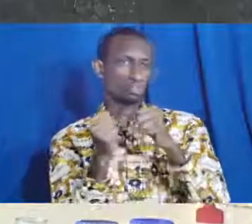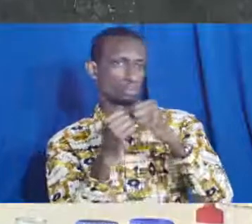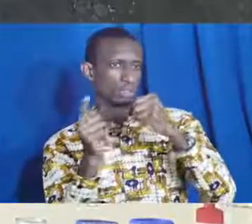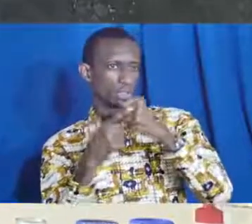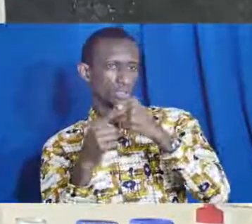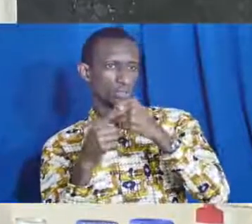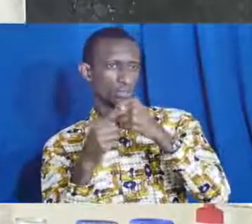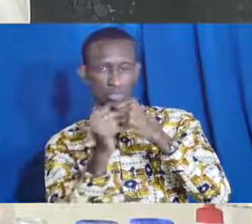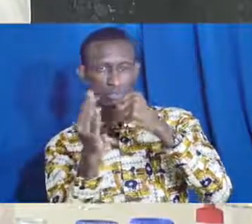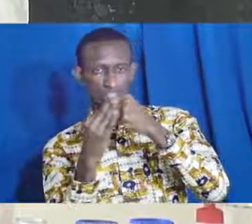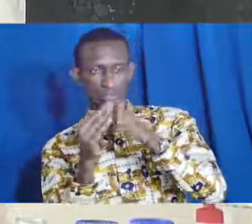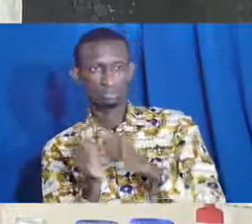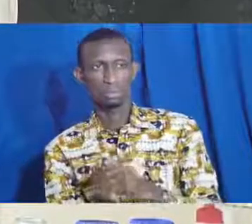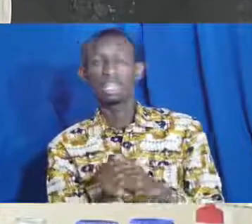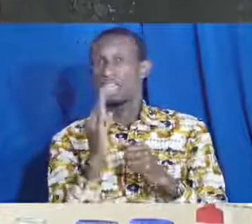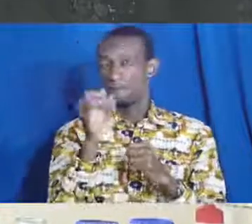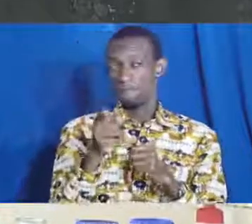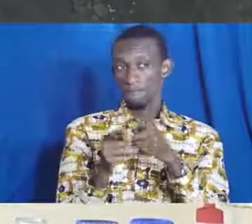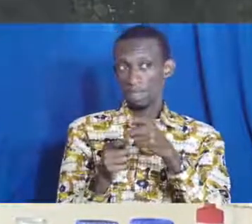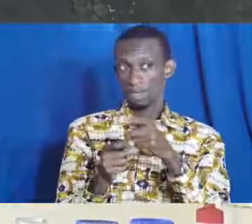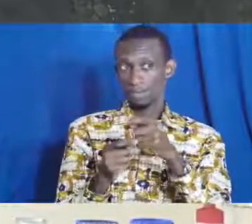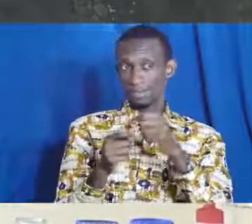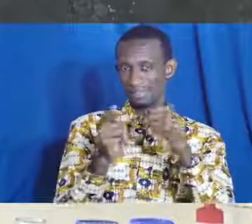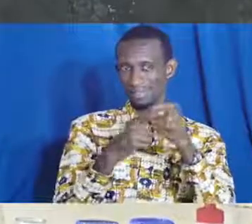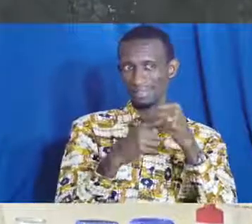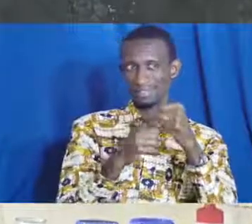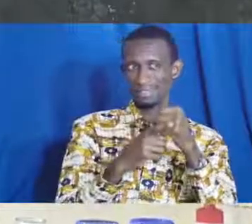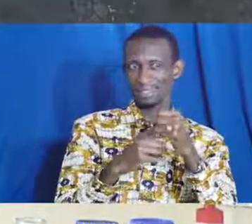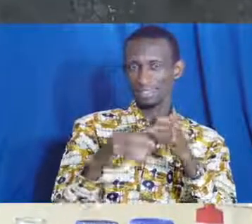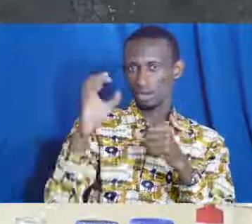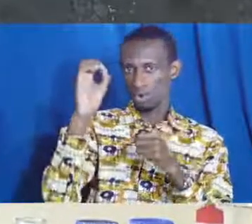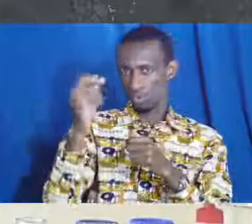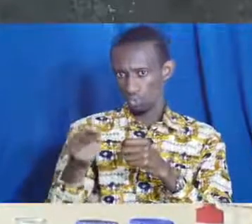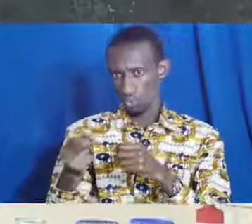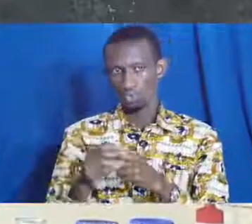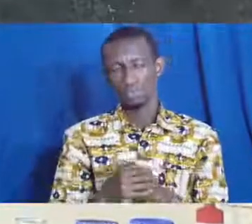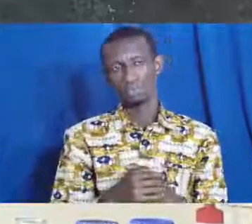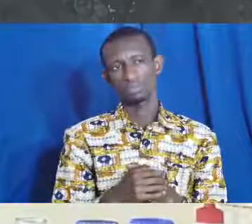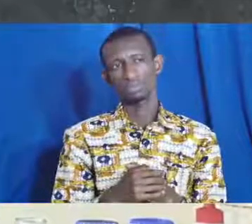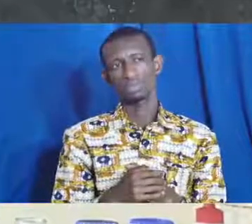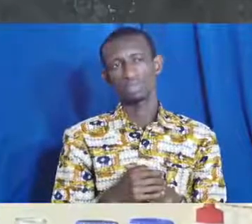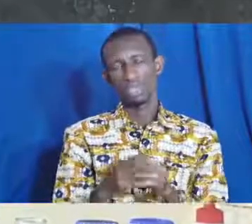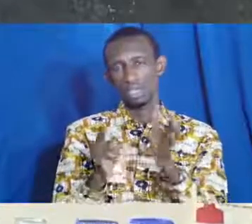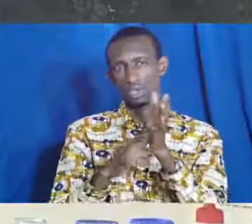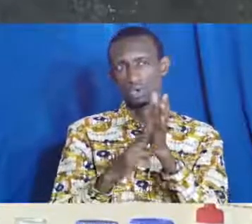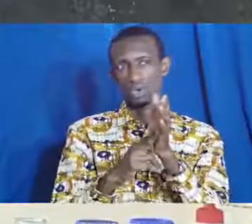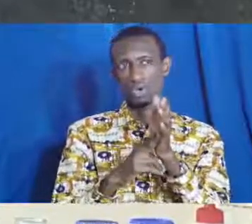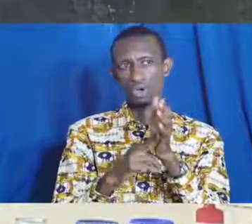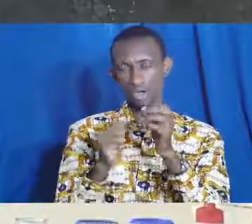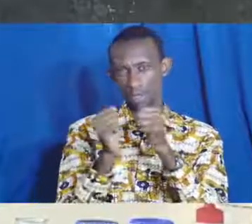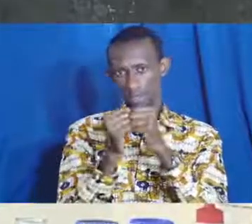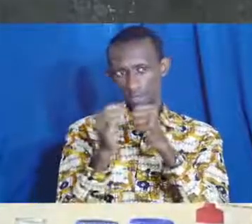make these 6 molecules, and then these 6 molecules is equal to 18, this is